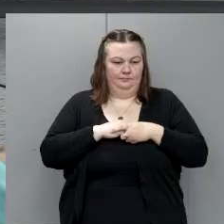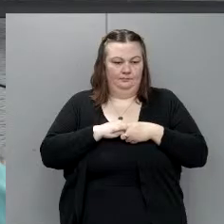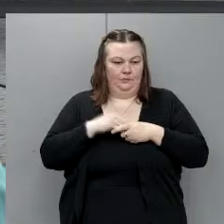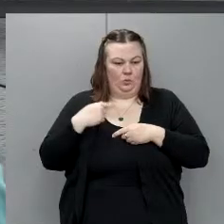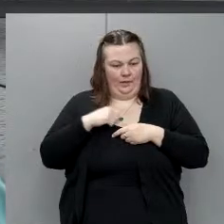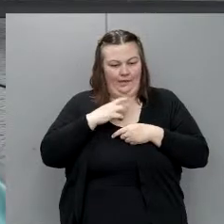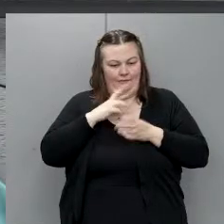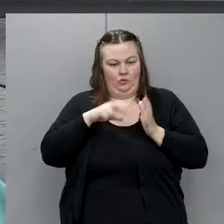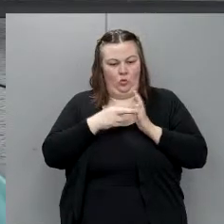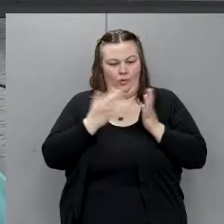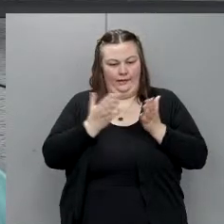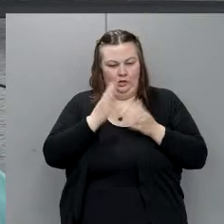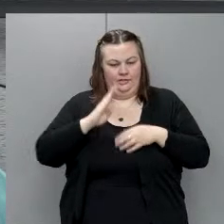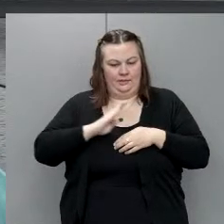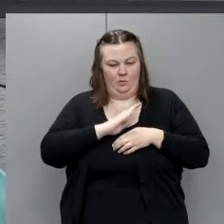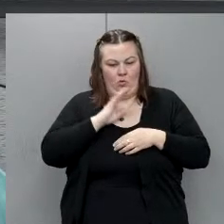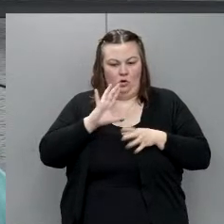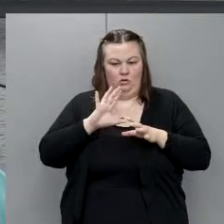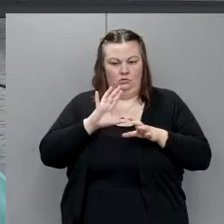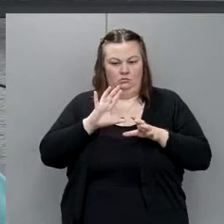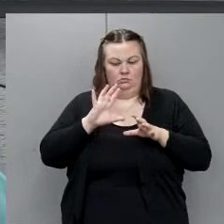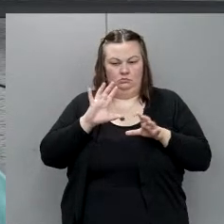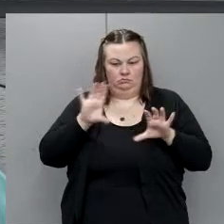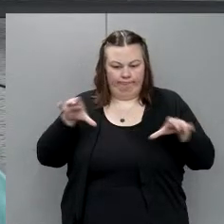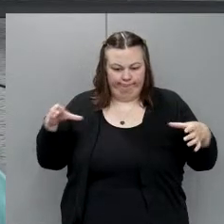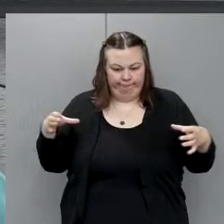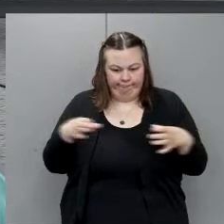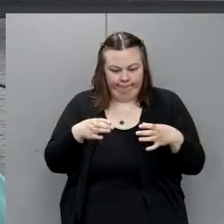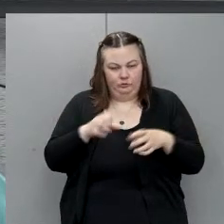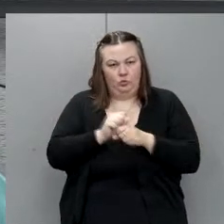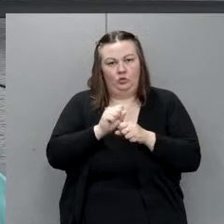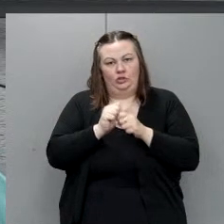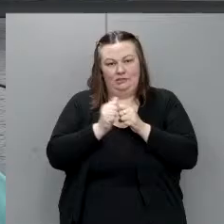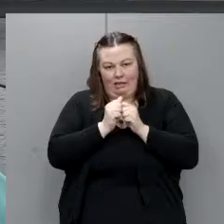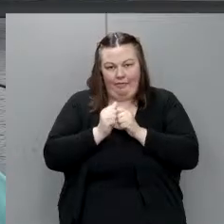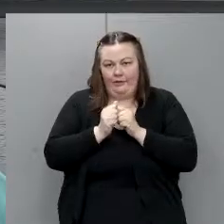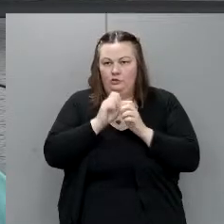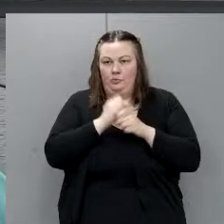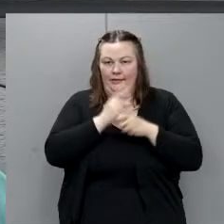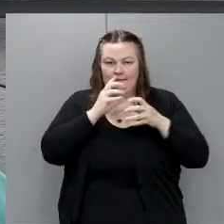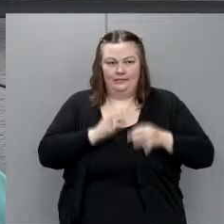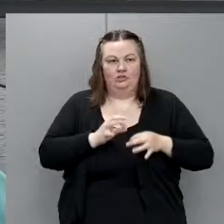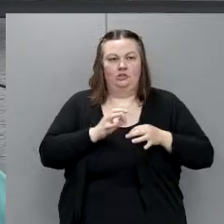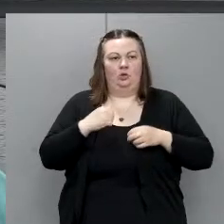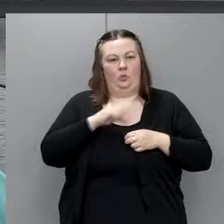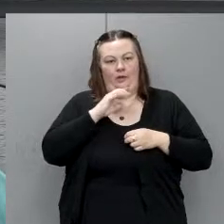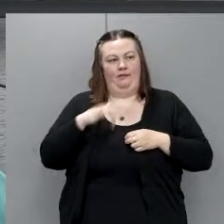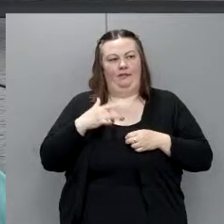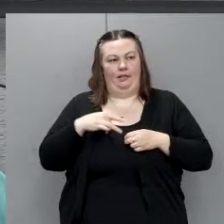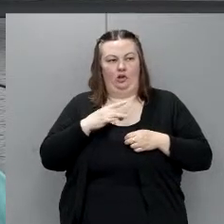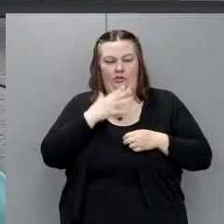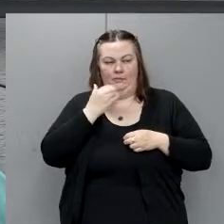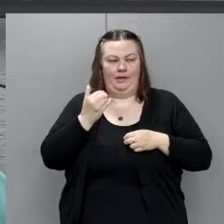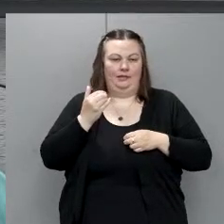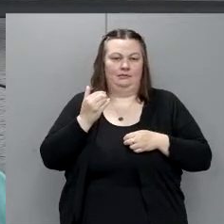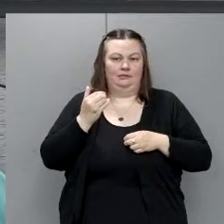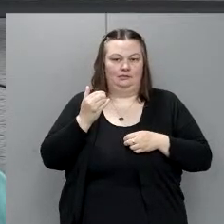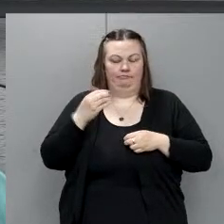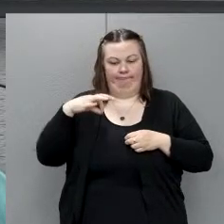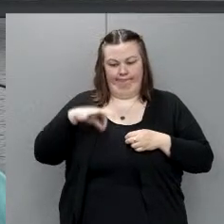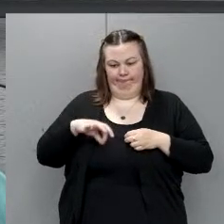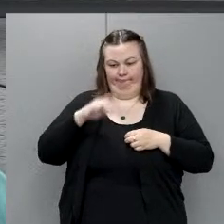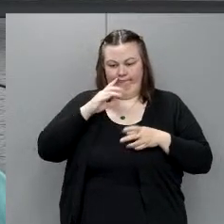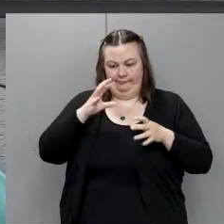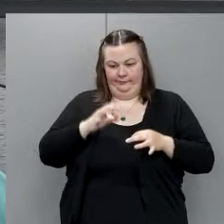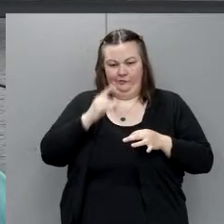We have a role here as a board collectively to work together to make decisions that we feel are in the best decision